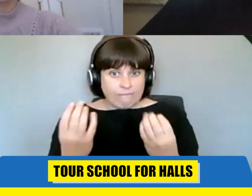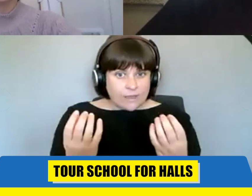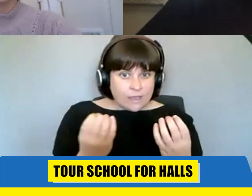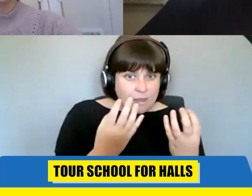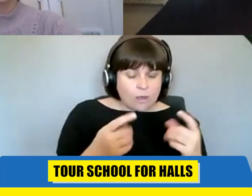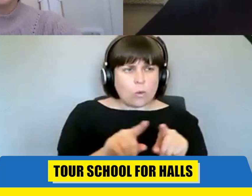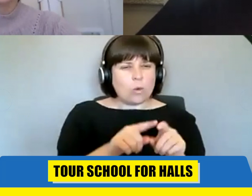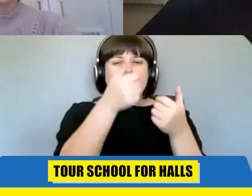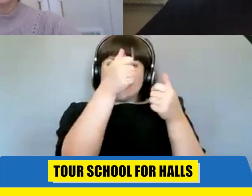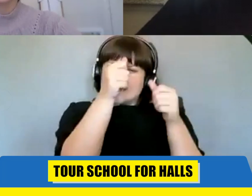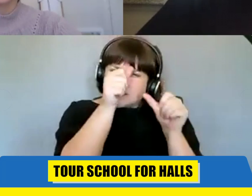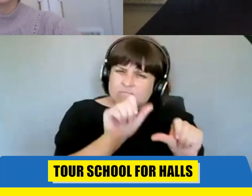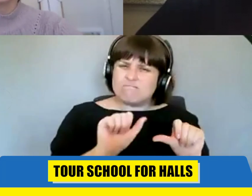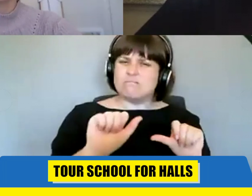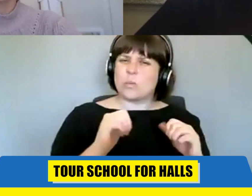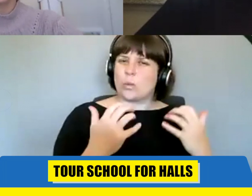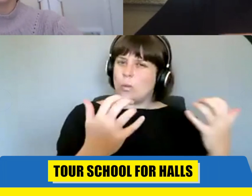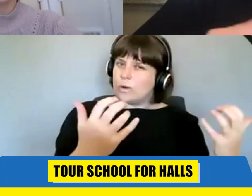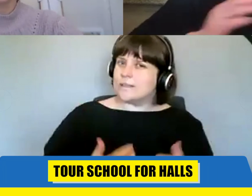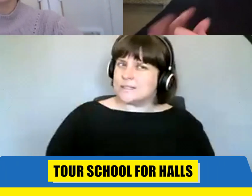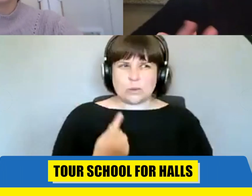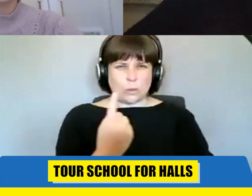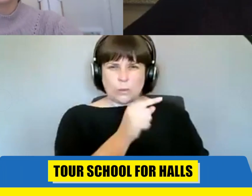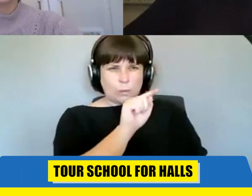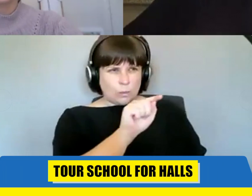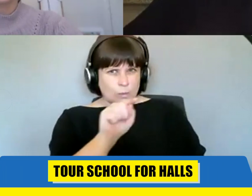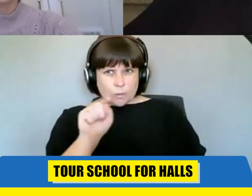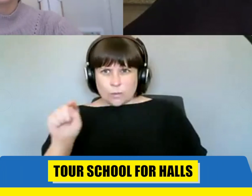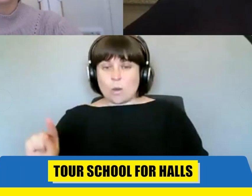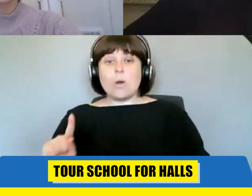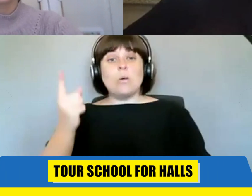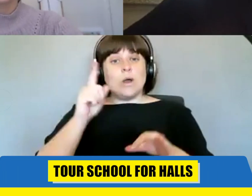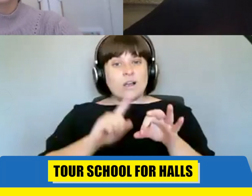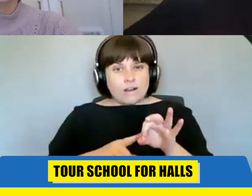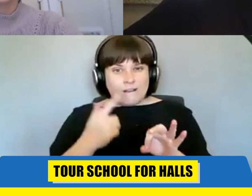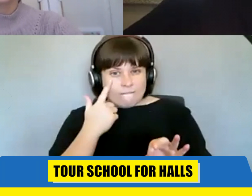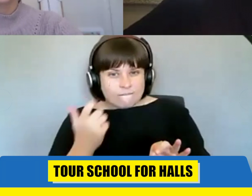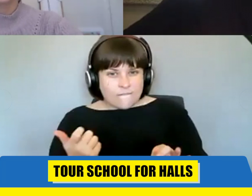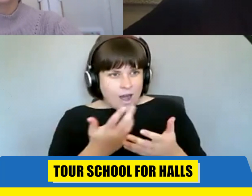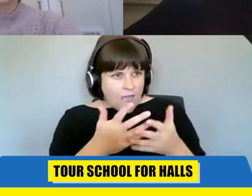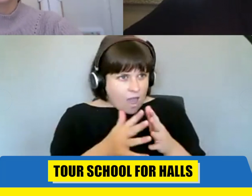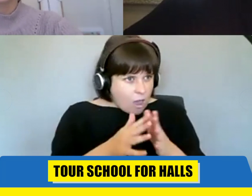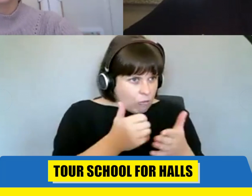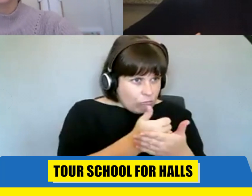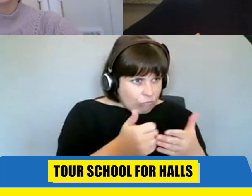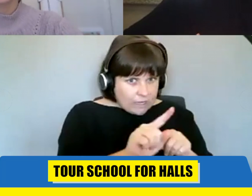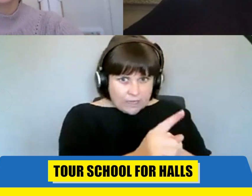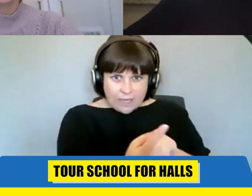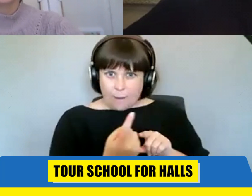your audiences. One of the key questions is to find out how often your audiences attend.